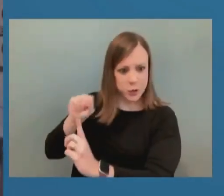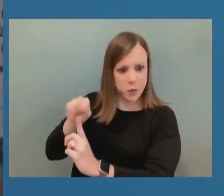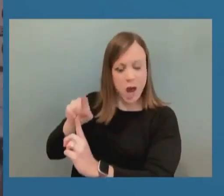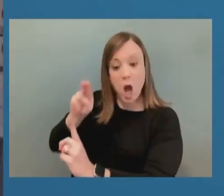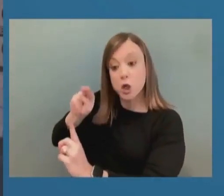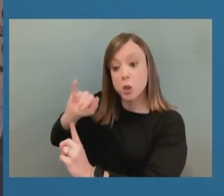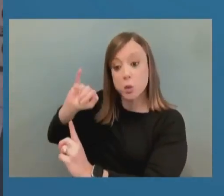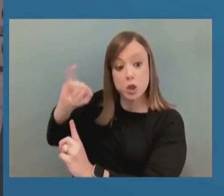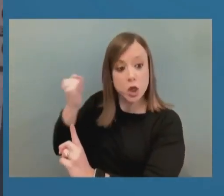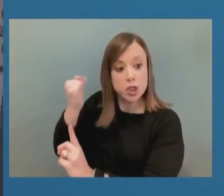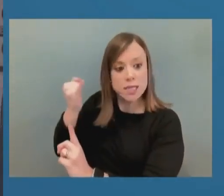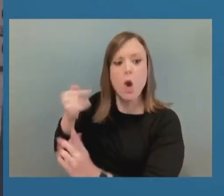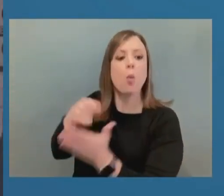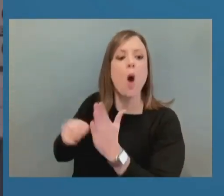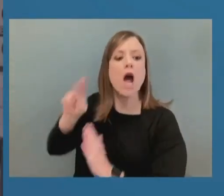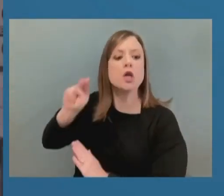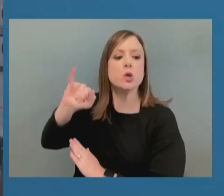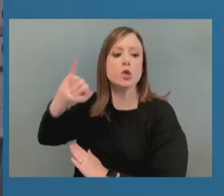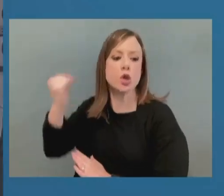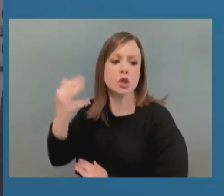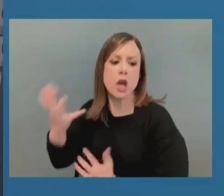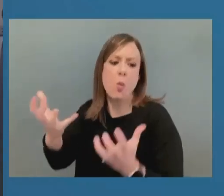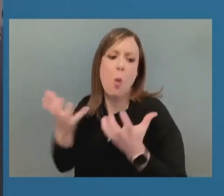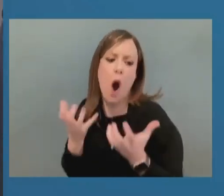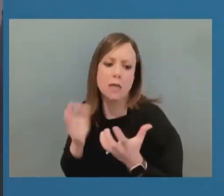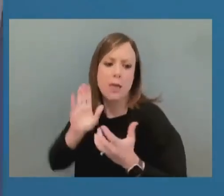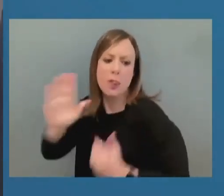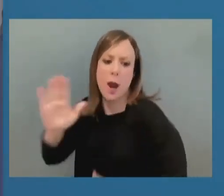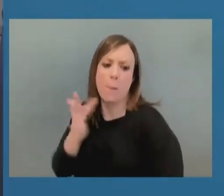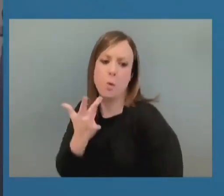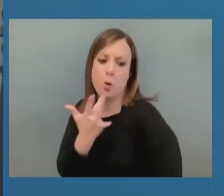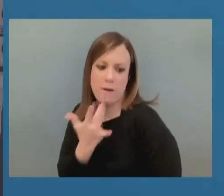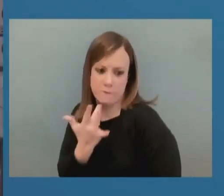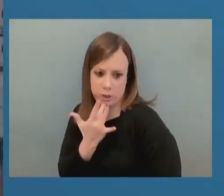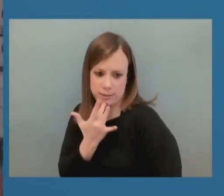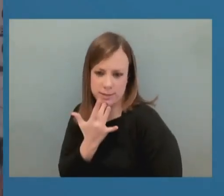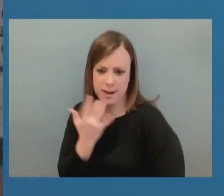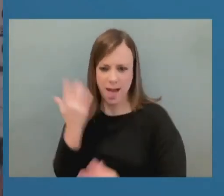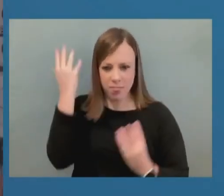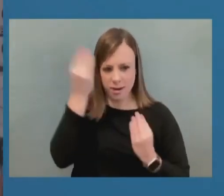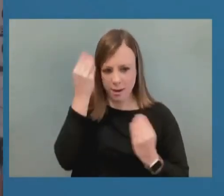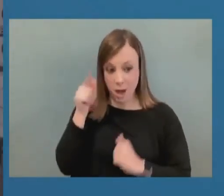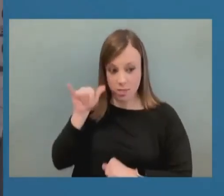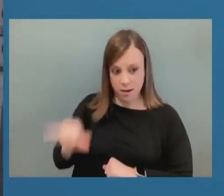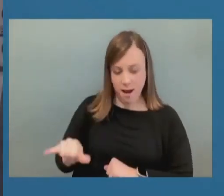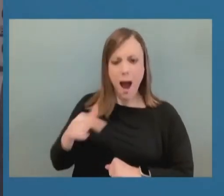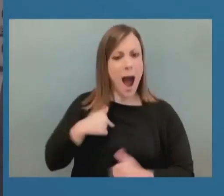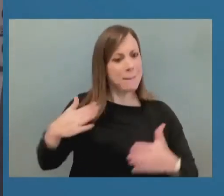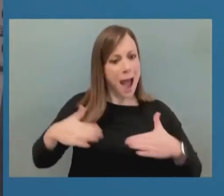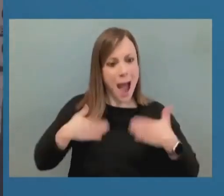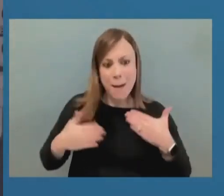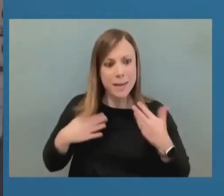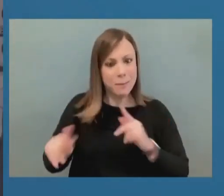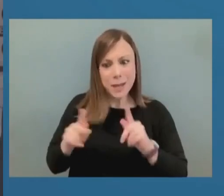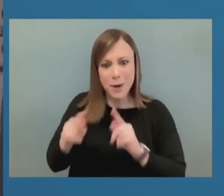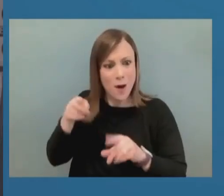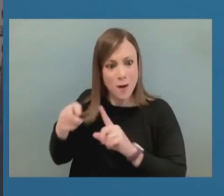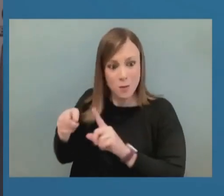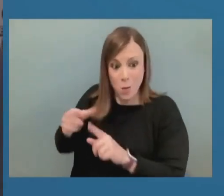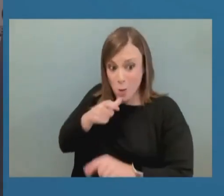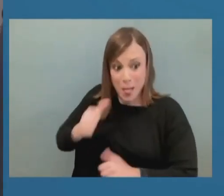wants. Think about that. I'm so happy people from New Jersey come here.